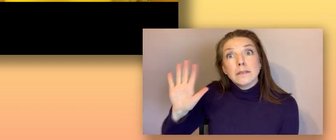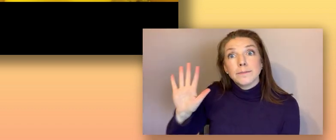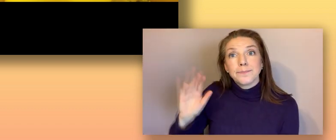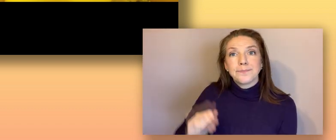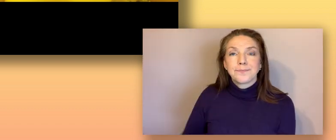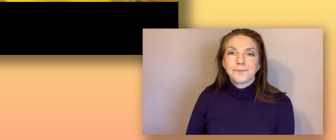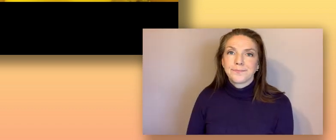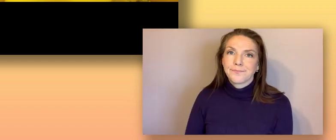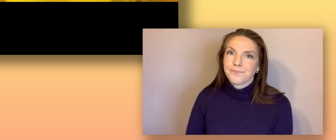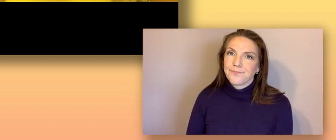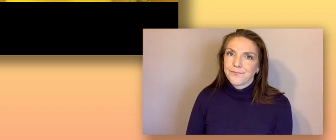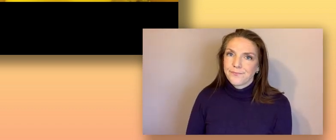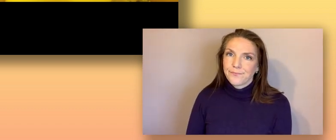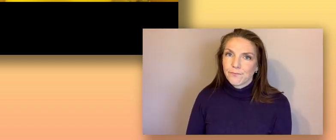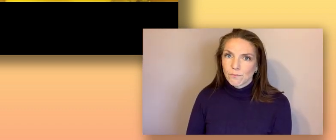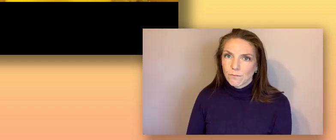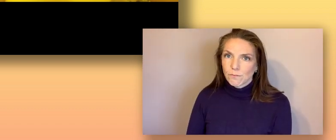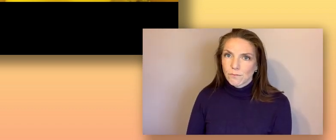Just...